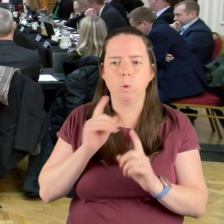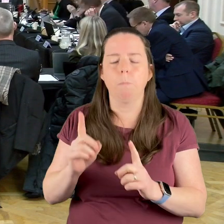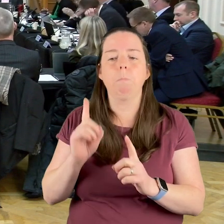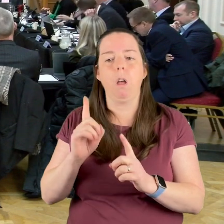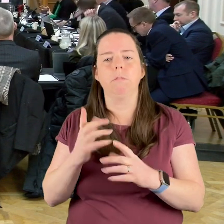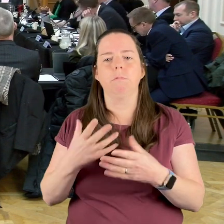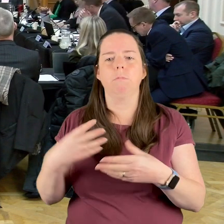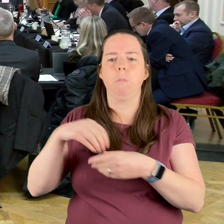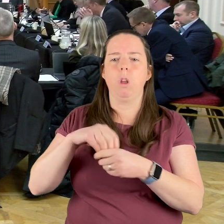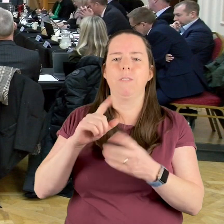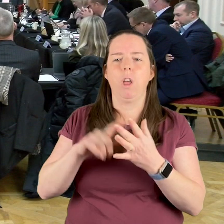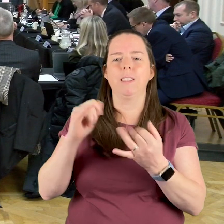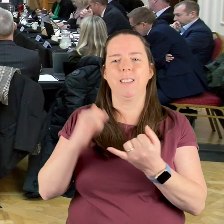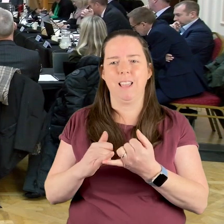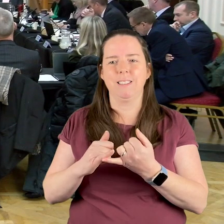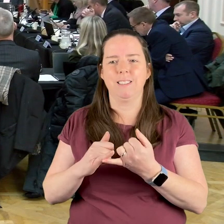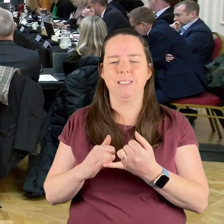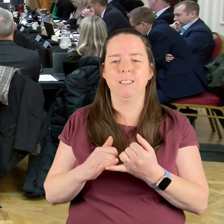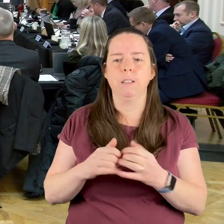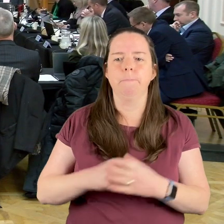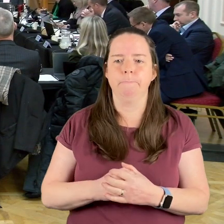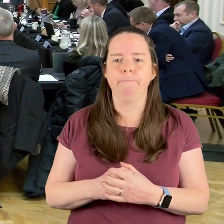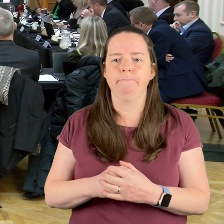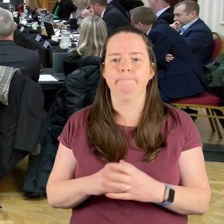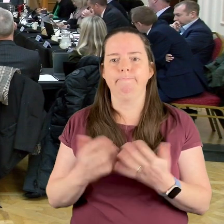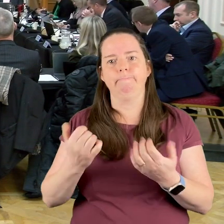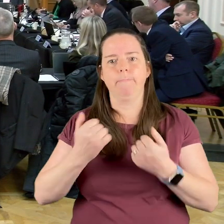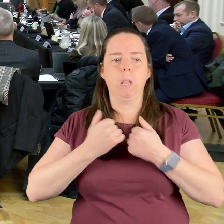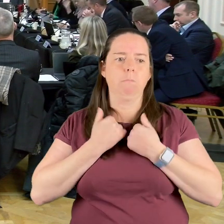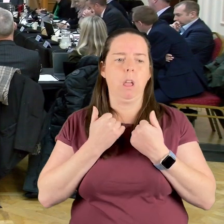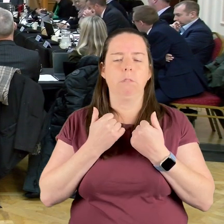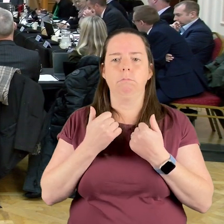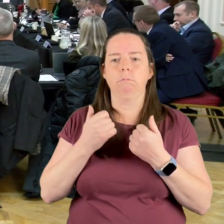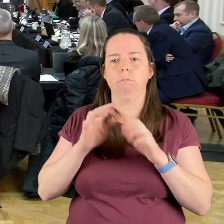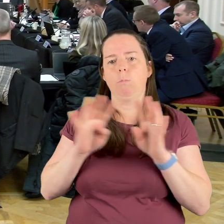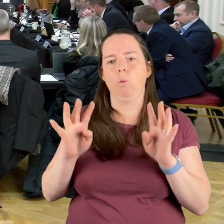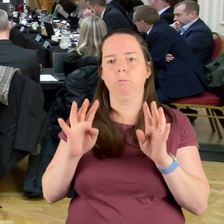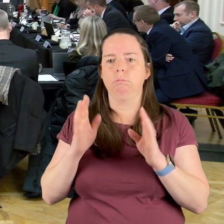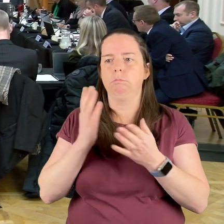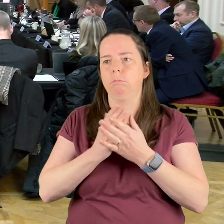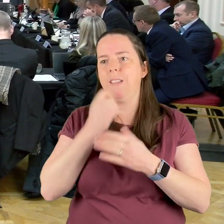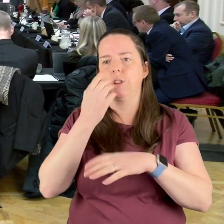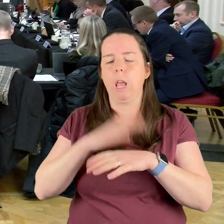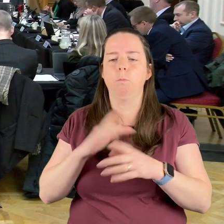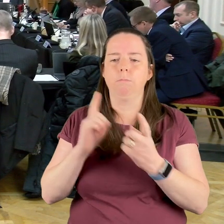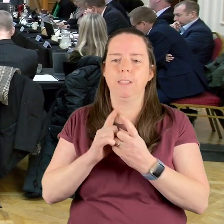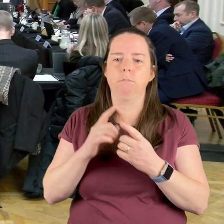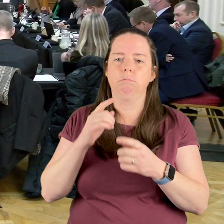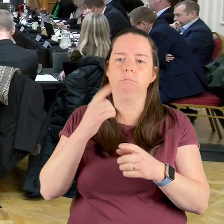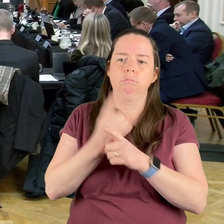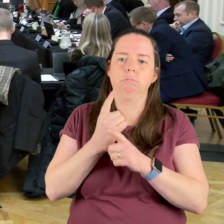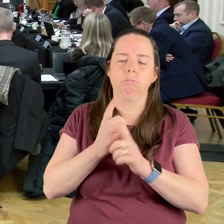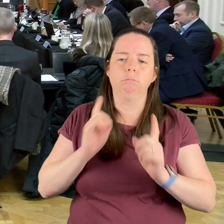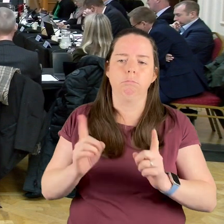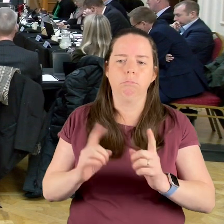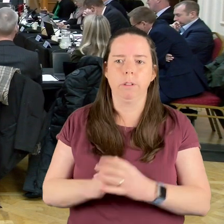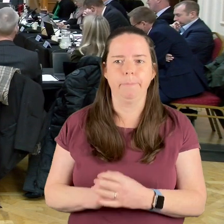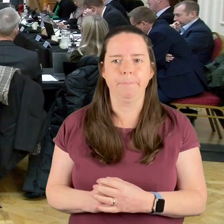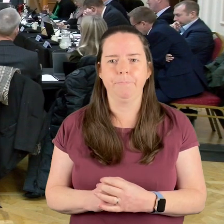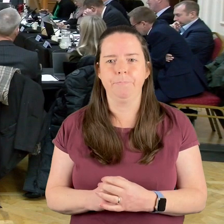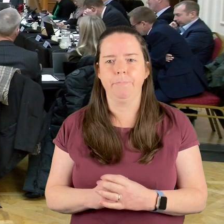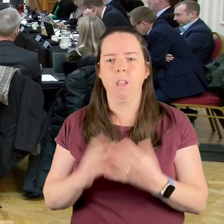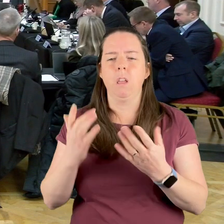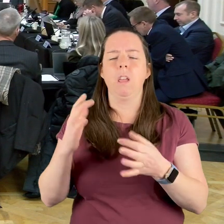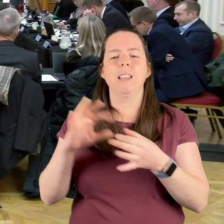part of that. Although we don't use it in the APC, it's part of the ICS, I would say, and our individual boards are, I know mine